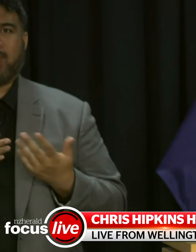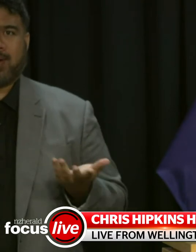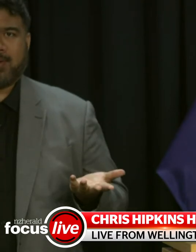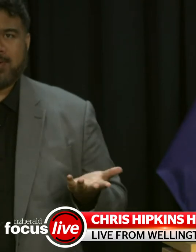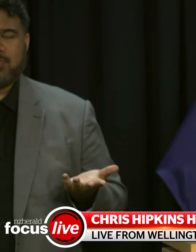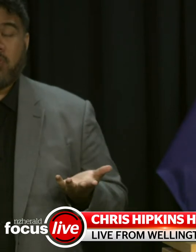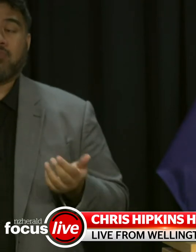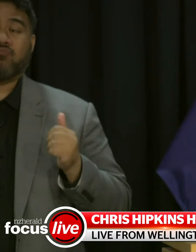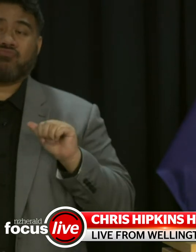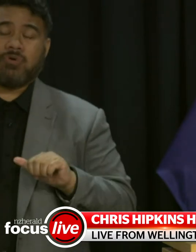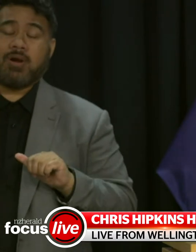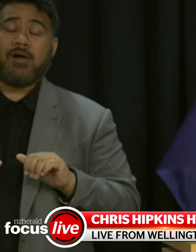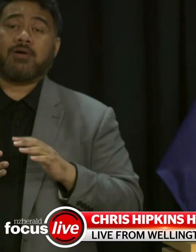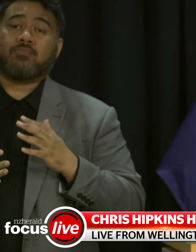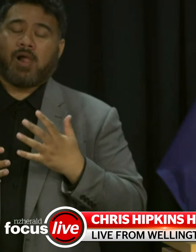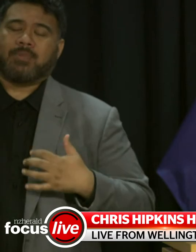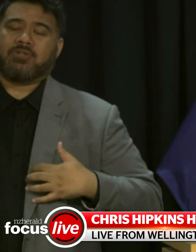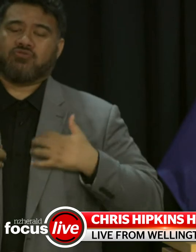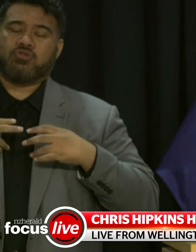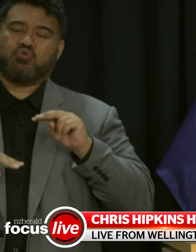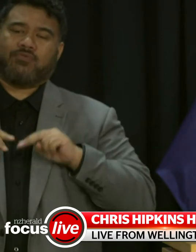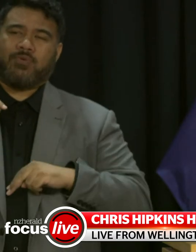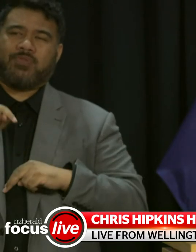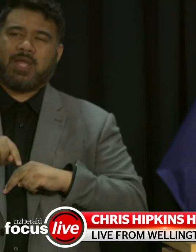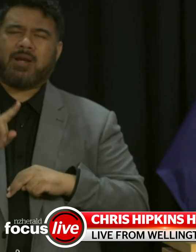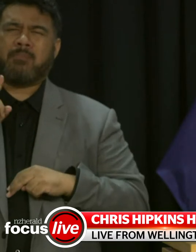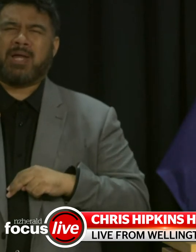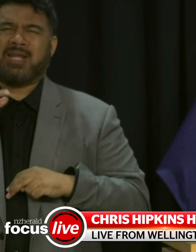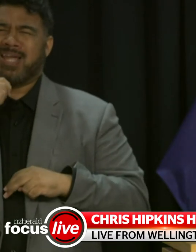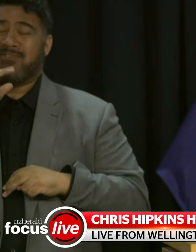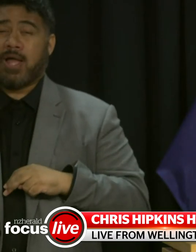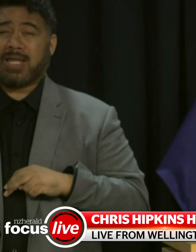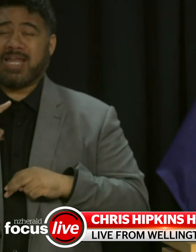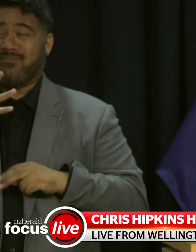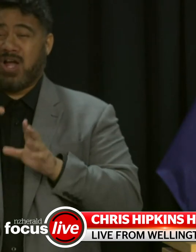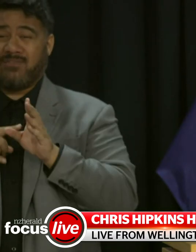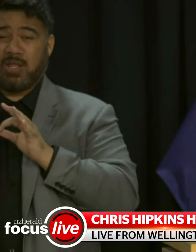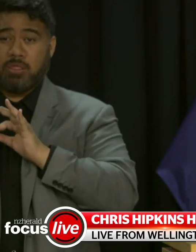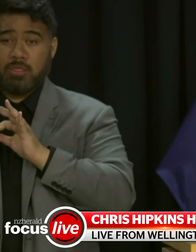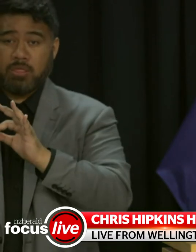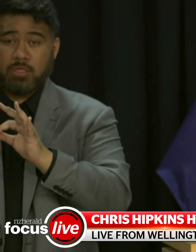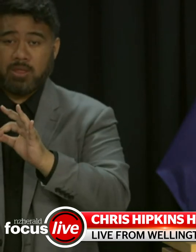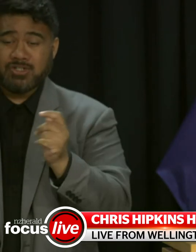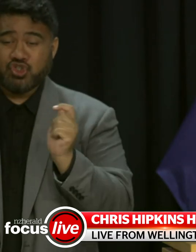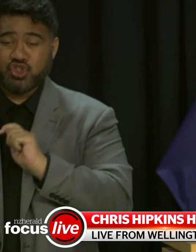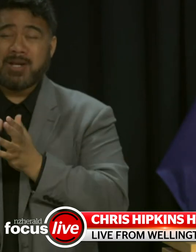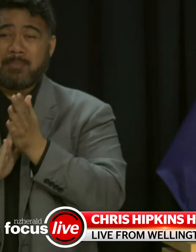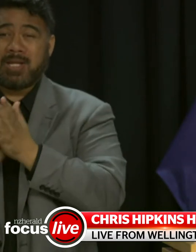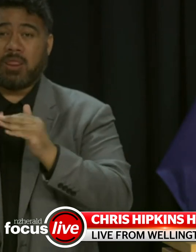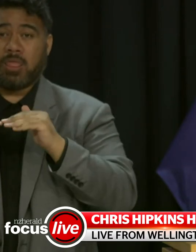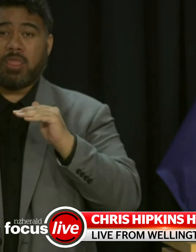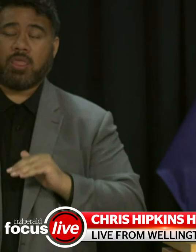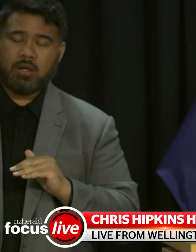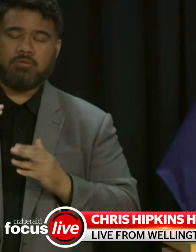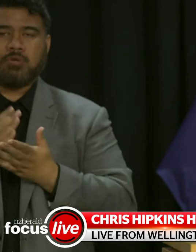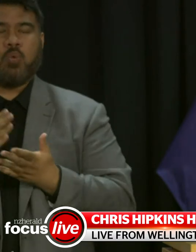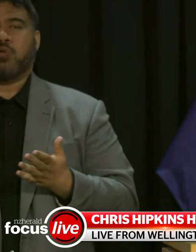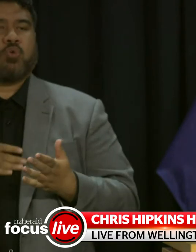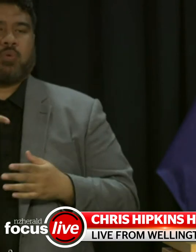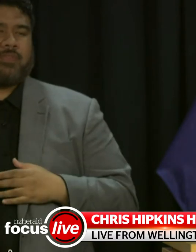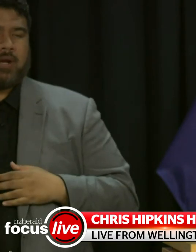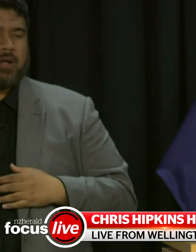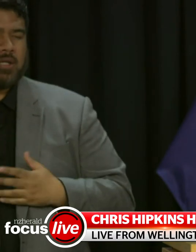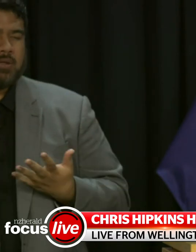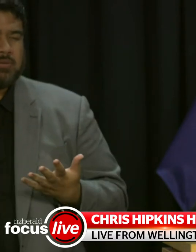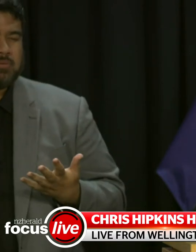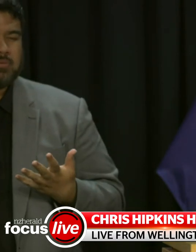with. I wouldn't want us to be in the situation again where we leave it for 5 years. As in many cases, the people who we're